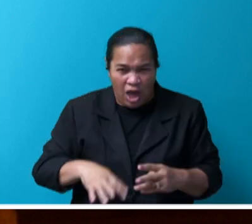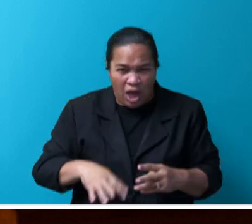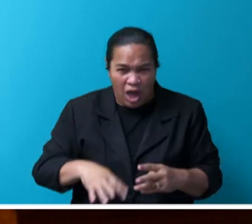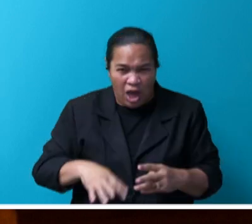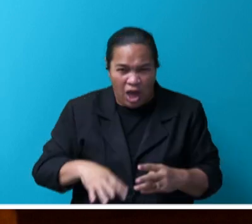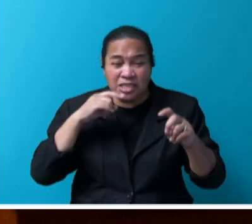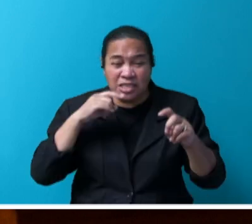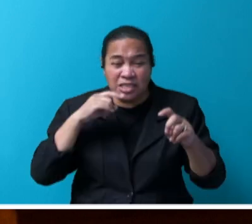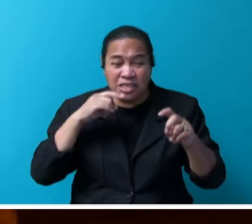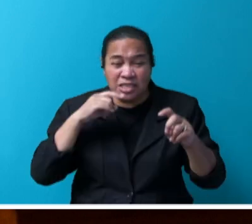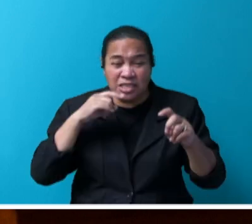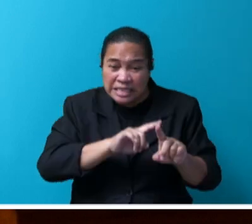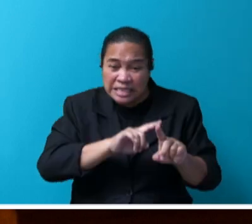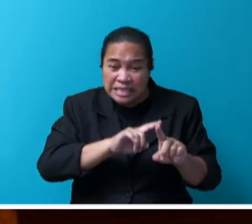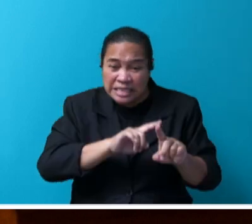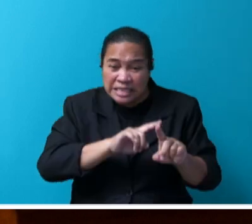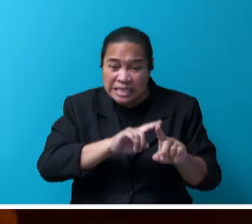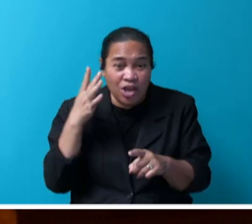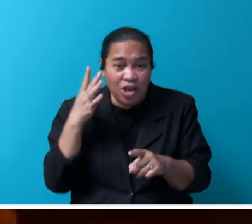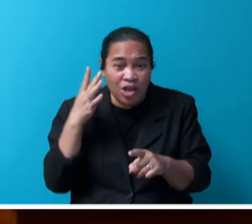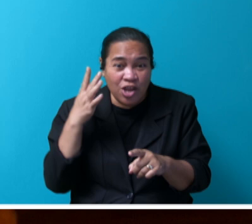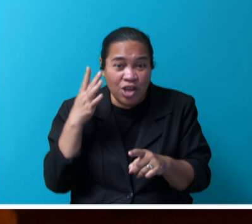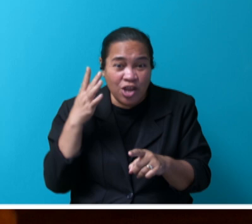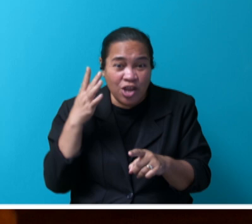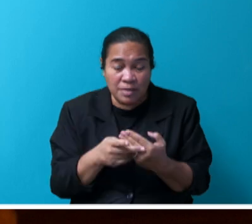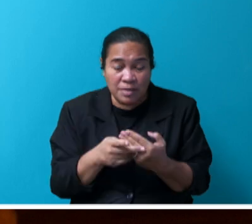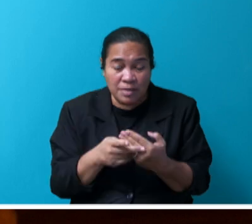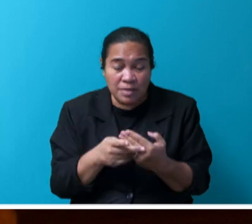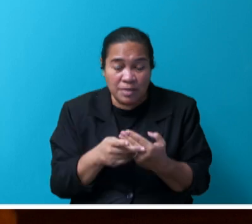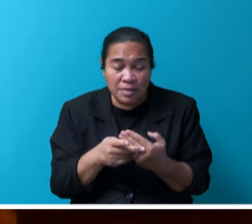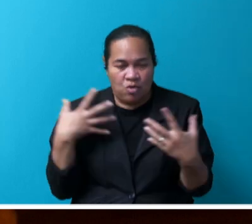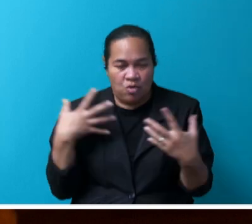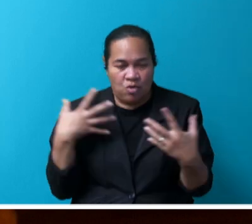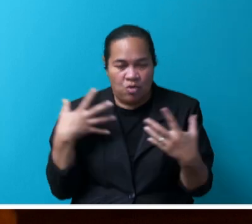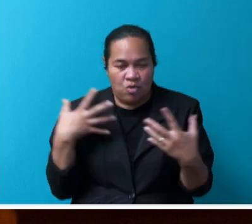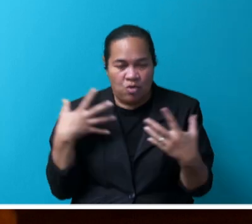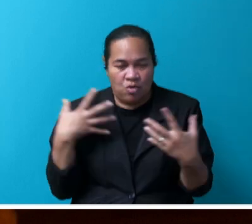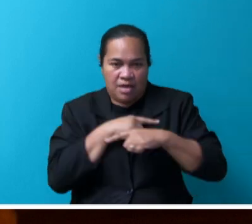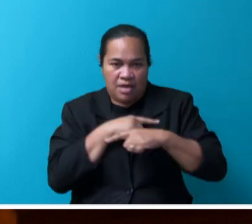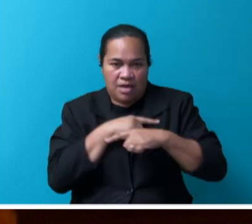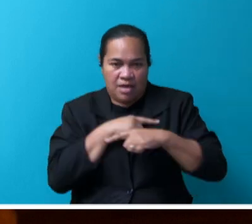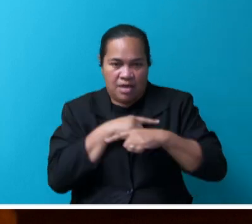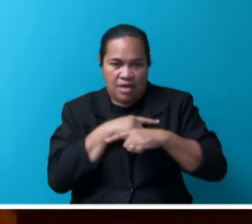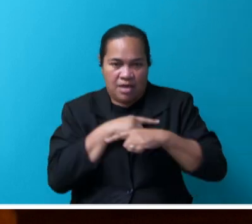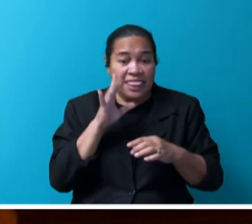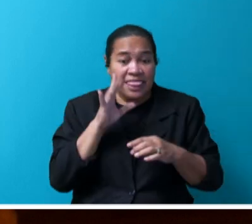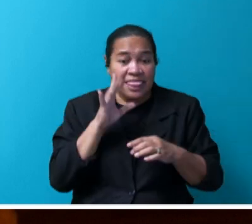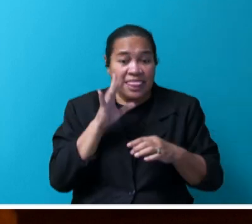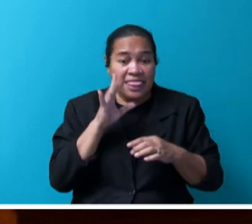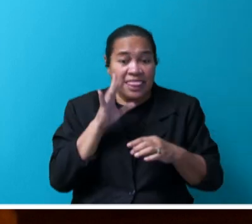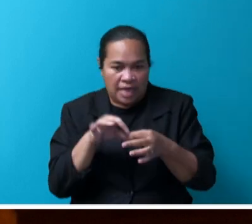of the PSB grant is intended to deliver through the Ministry of Information. With the support of our